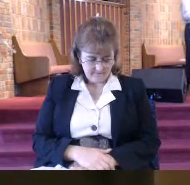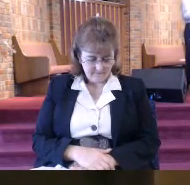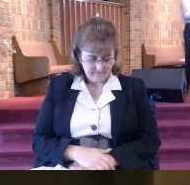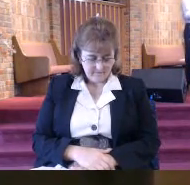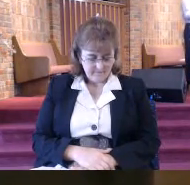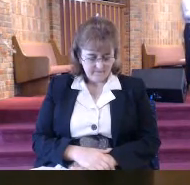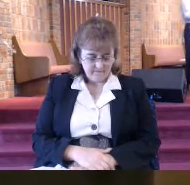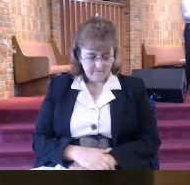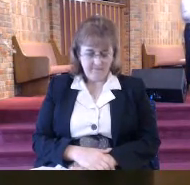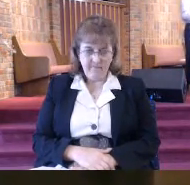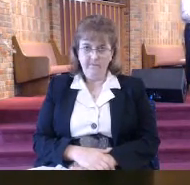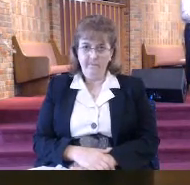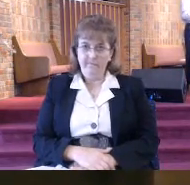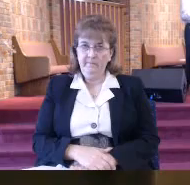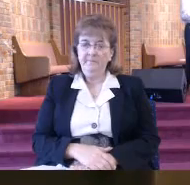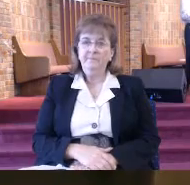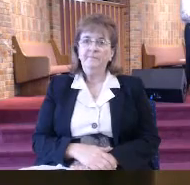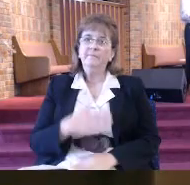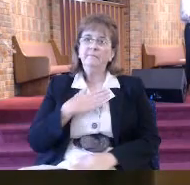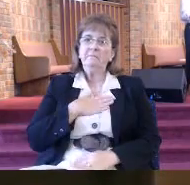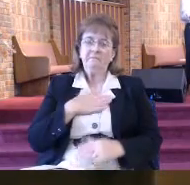We'll sing all three verses in number